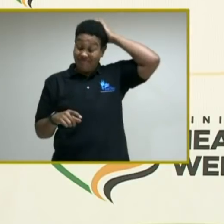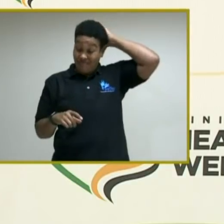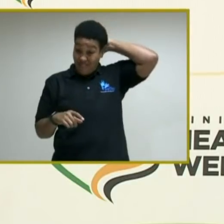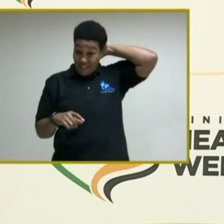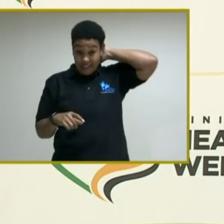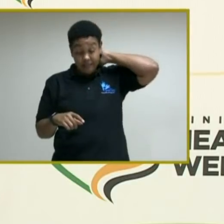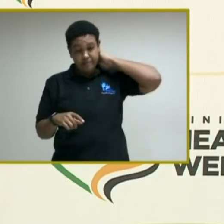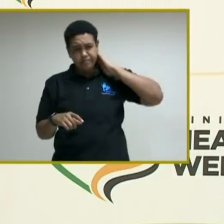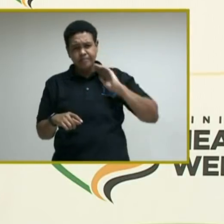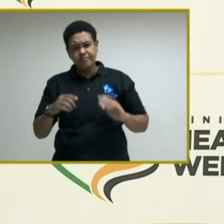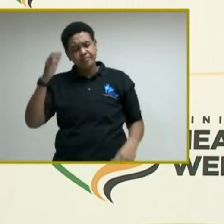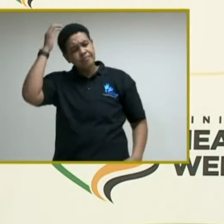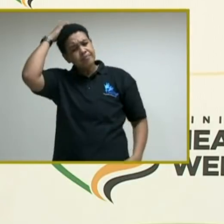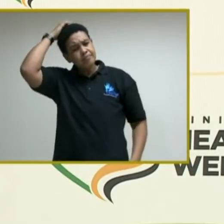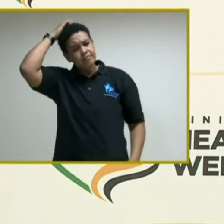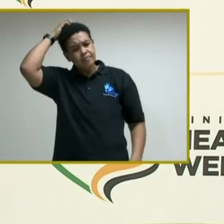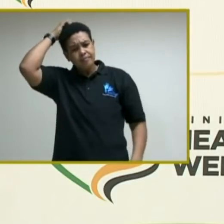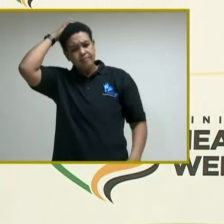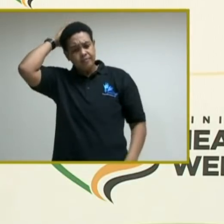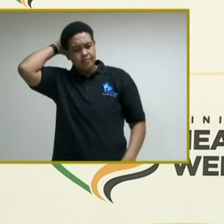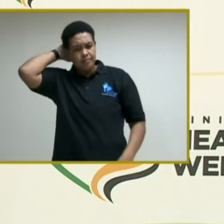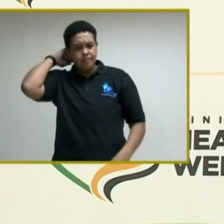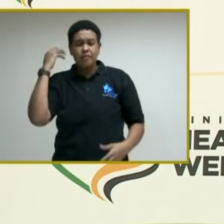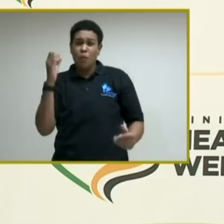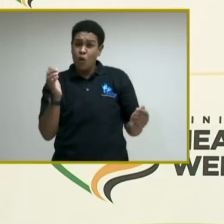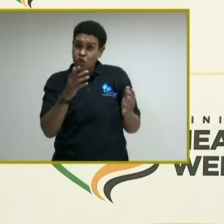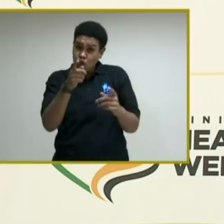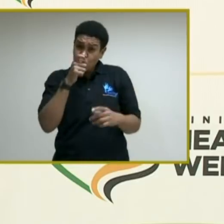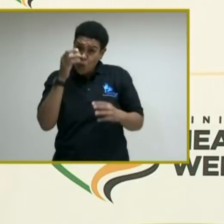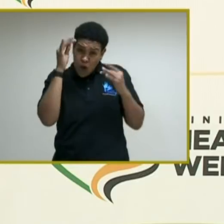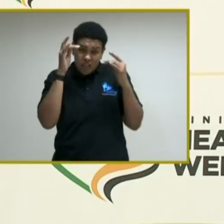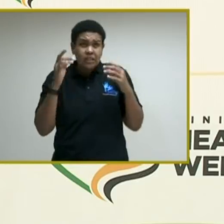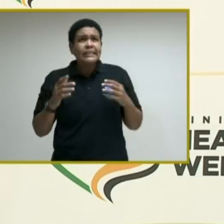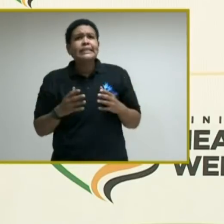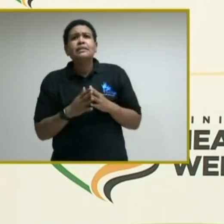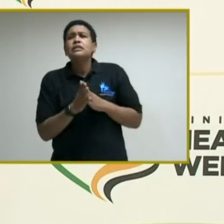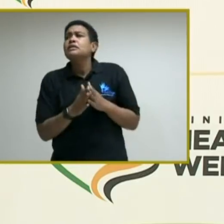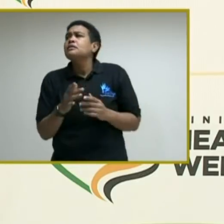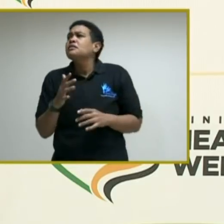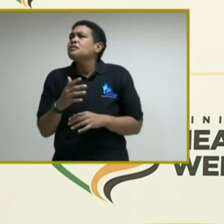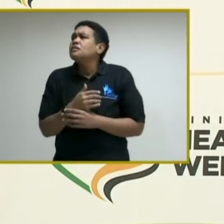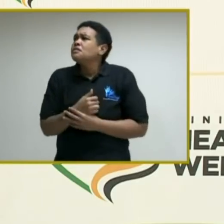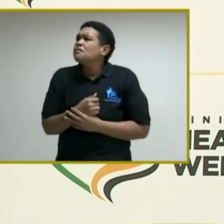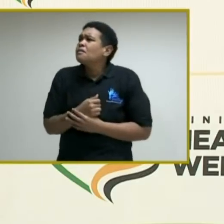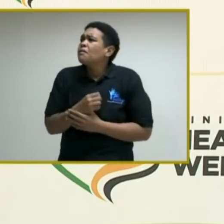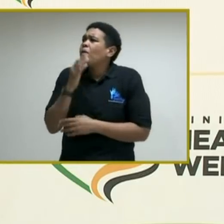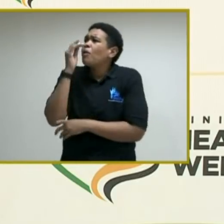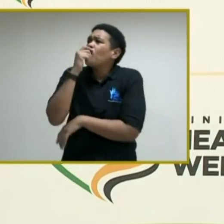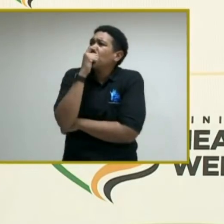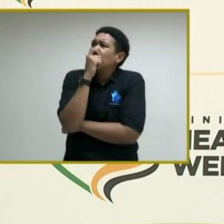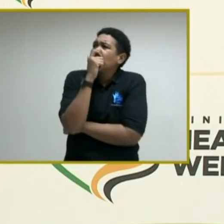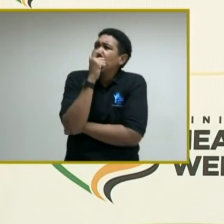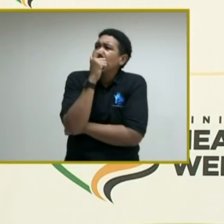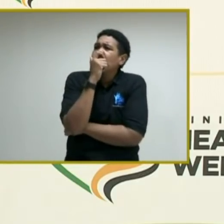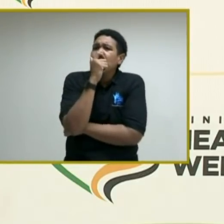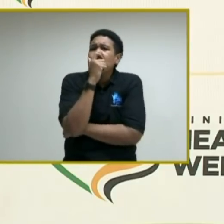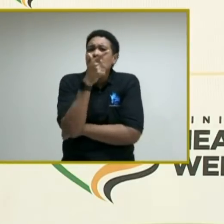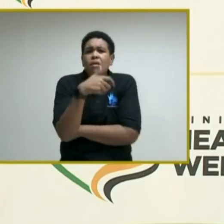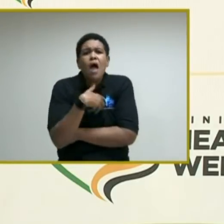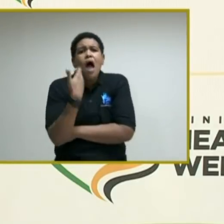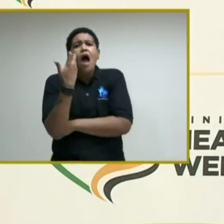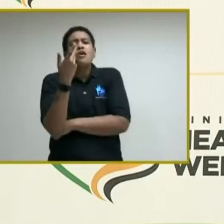who are concerned, who are anxious, who are worried, who are upset, you are still in the safe zone. You are